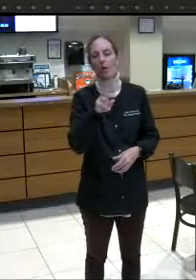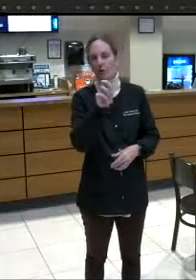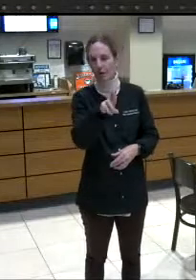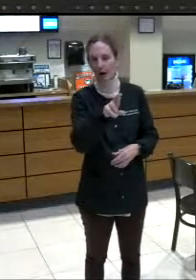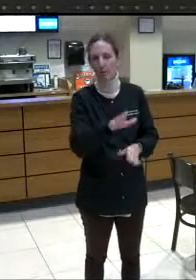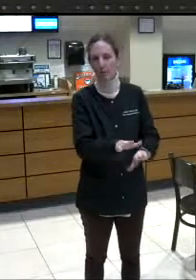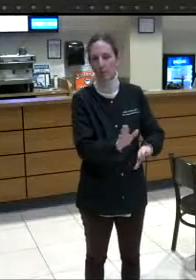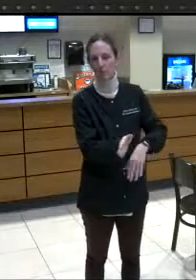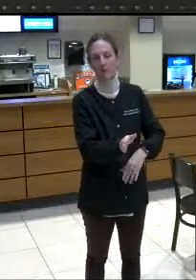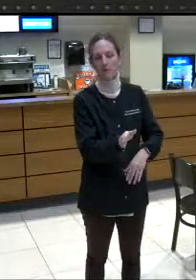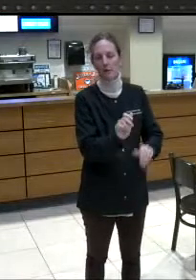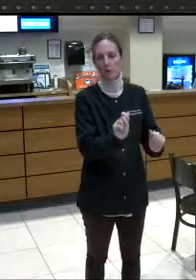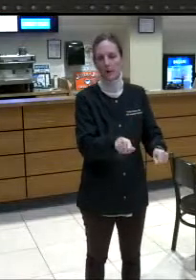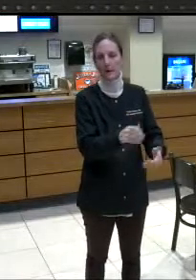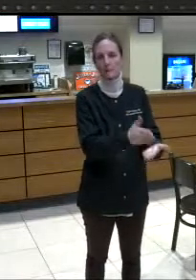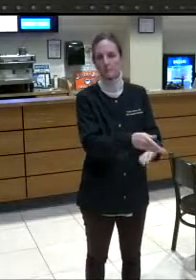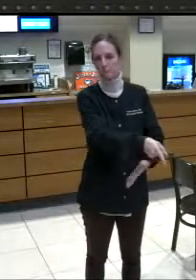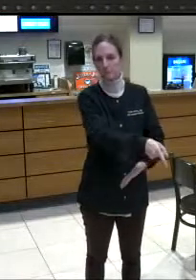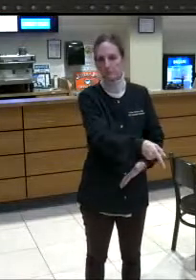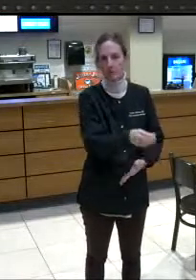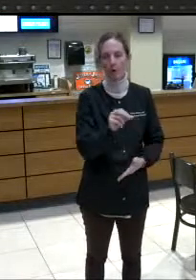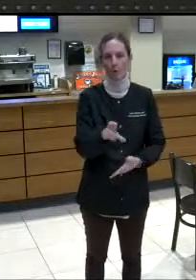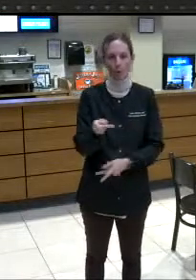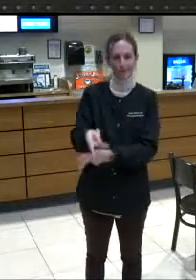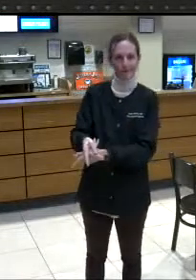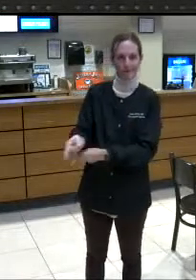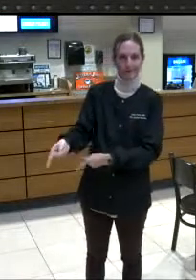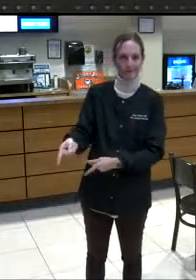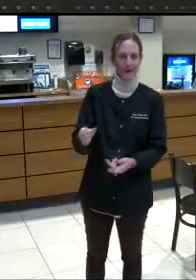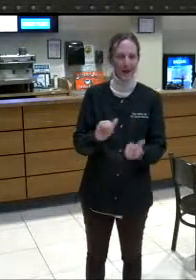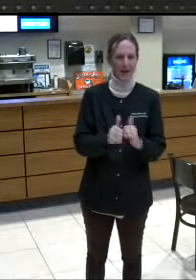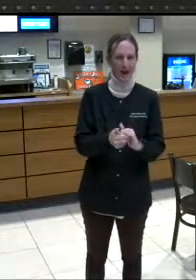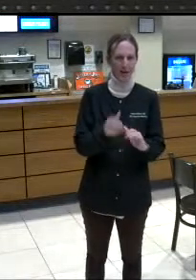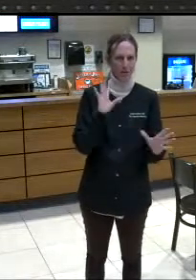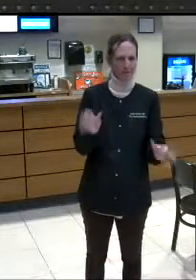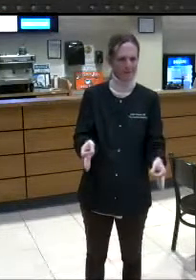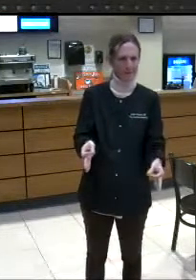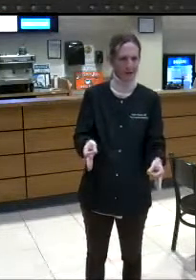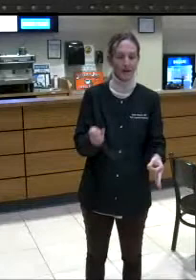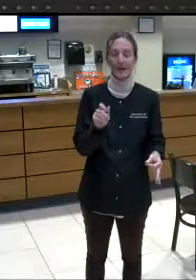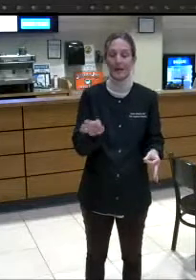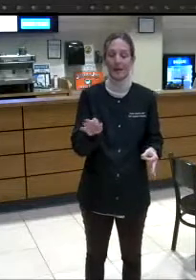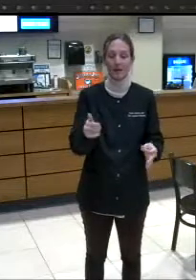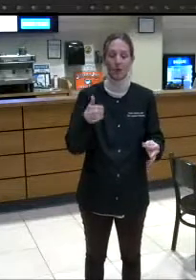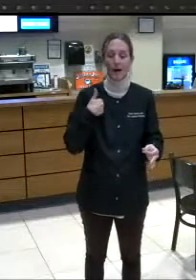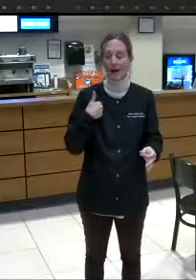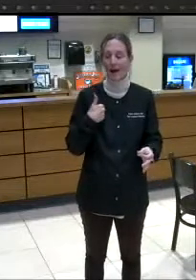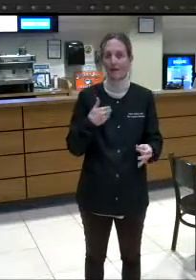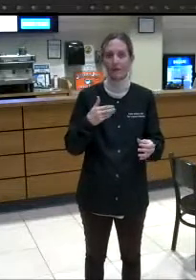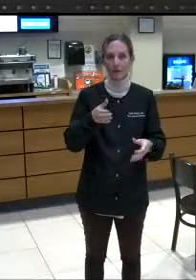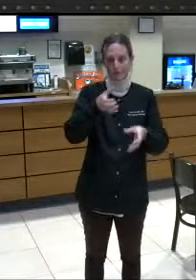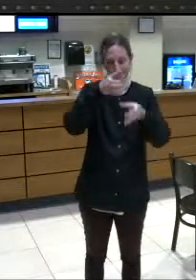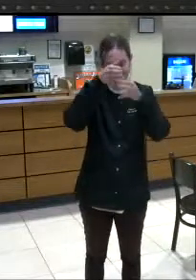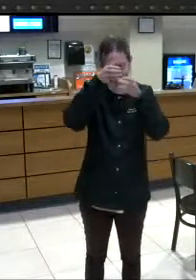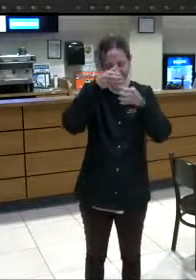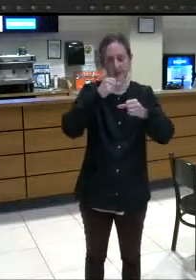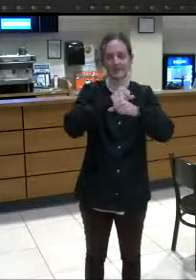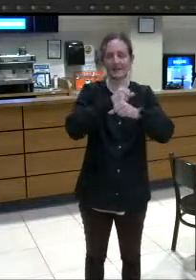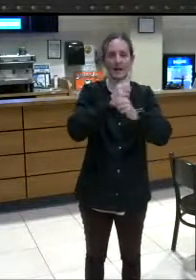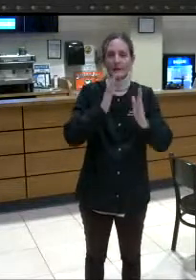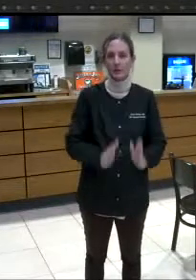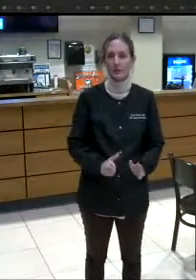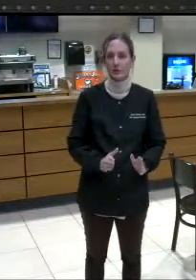in the absence of that, or a statistician or someone looking and saying, okay, what other things may be at work